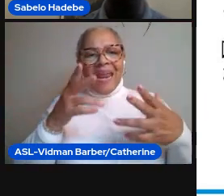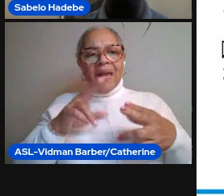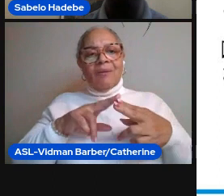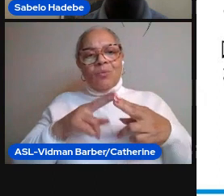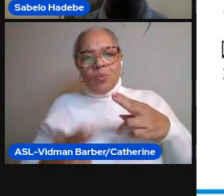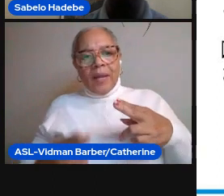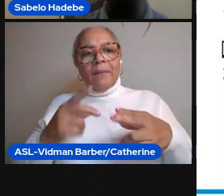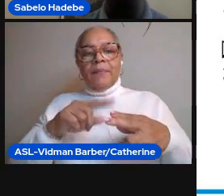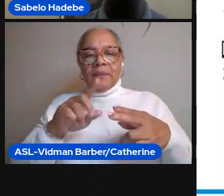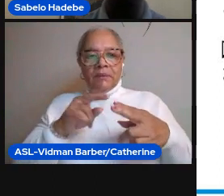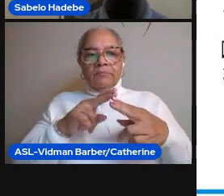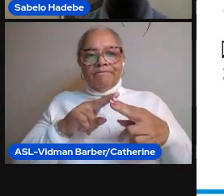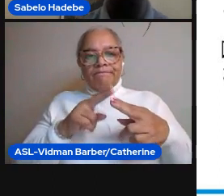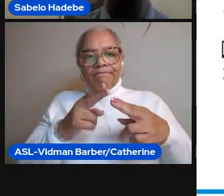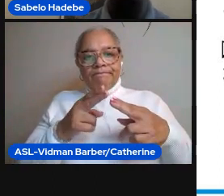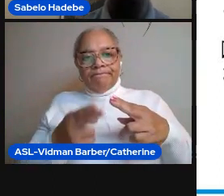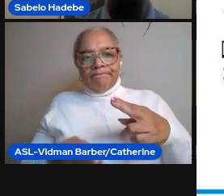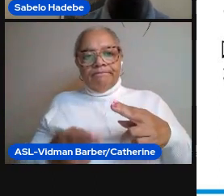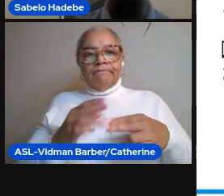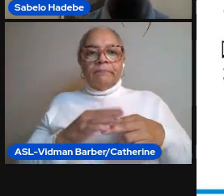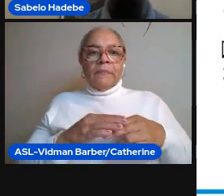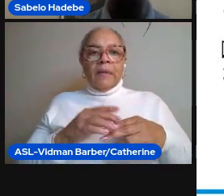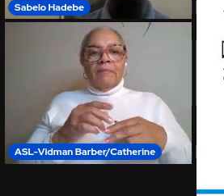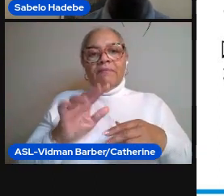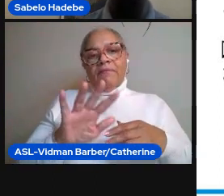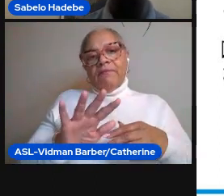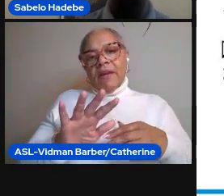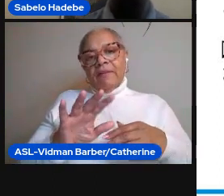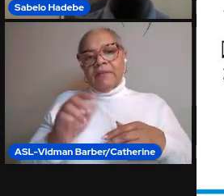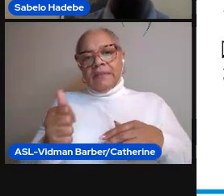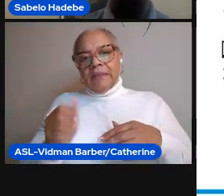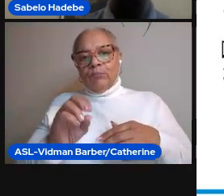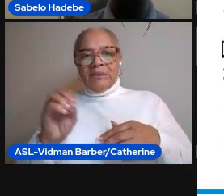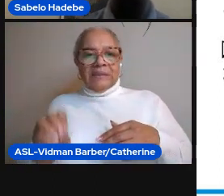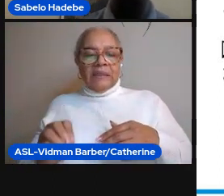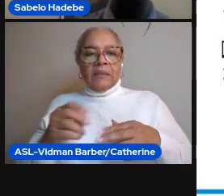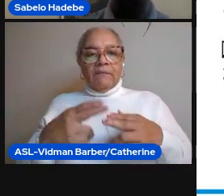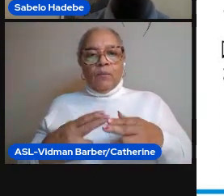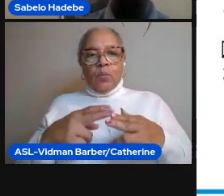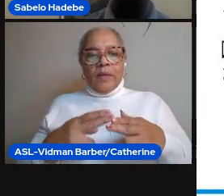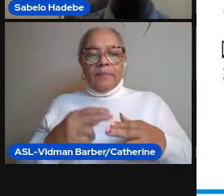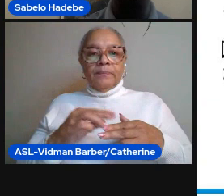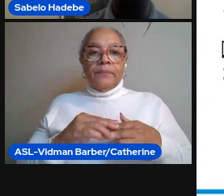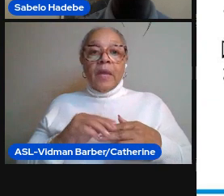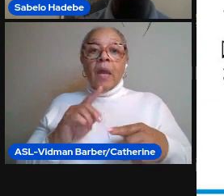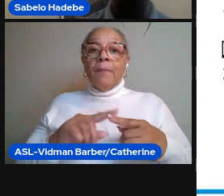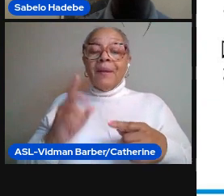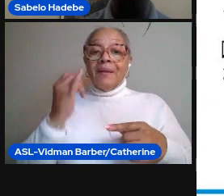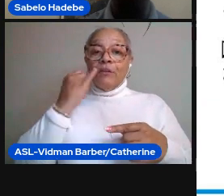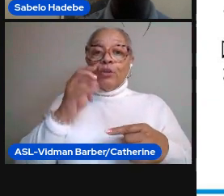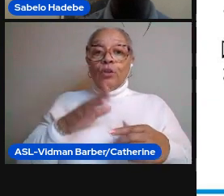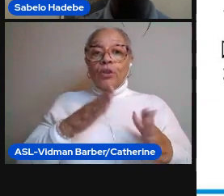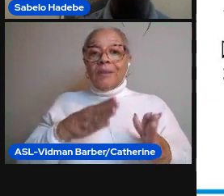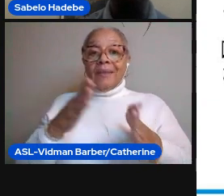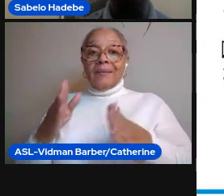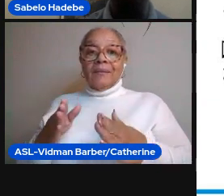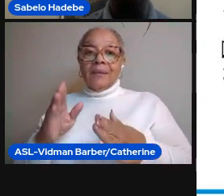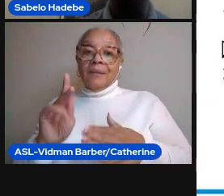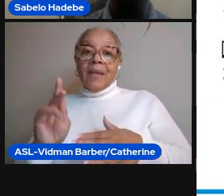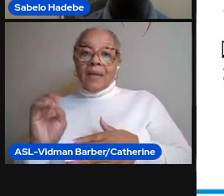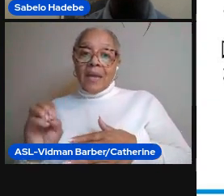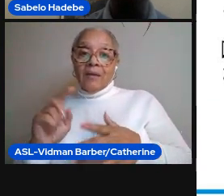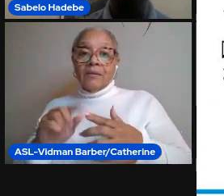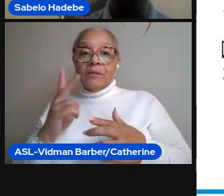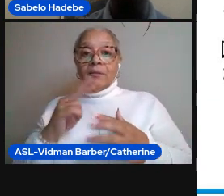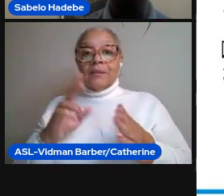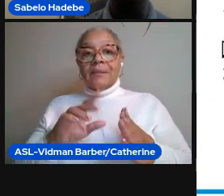do lose a little bit, about 5 to 10%. But if you look at the knockout, so this is the knockout here,